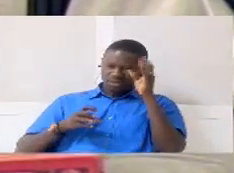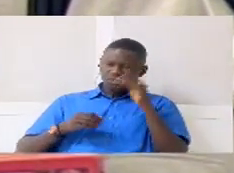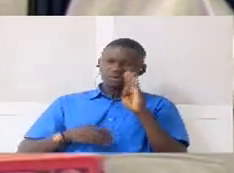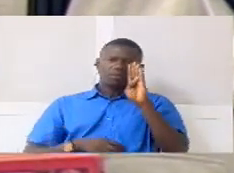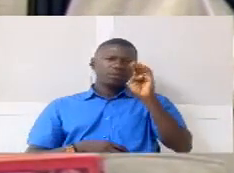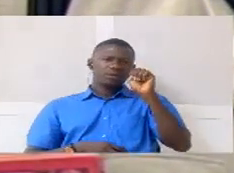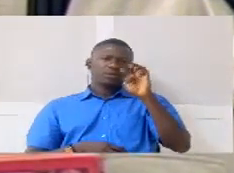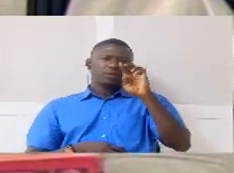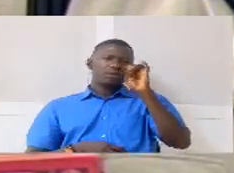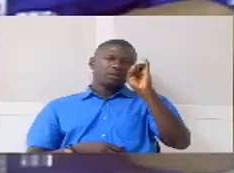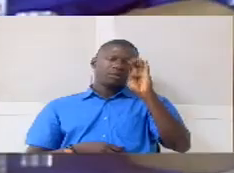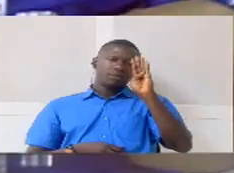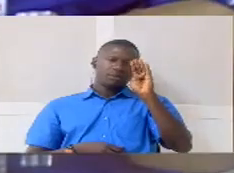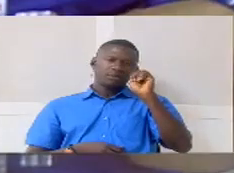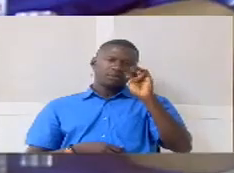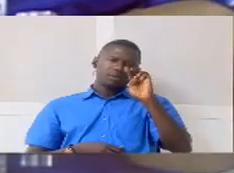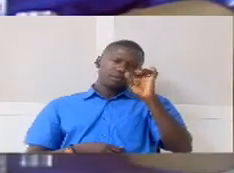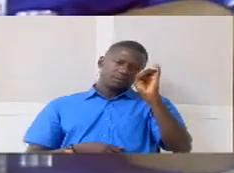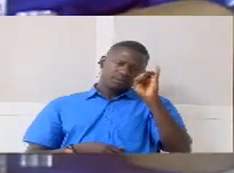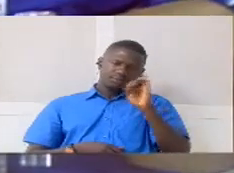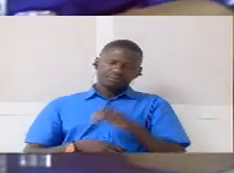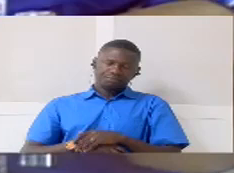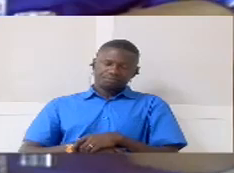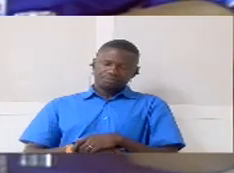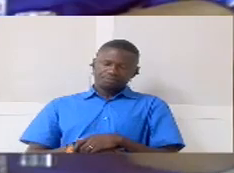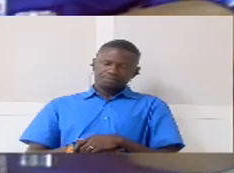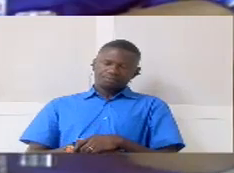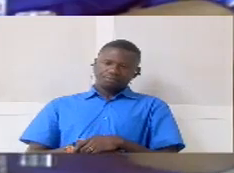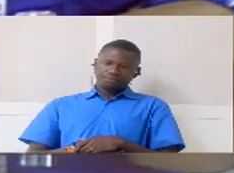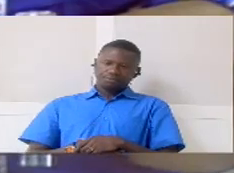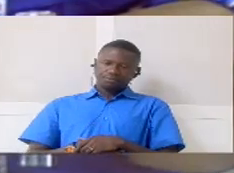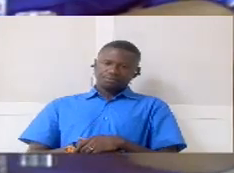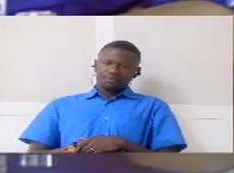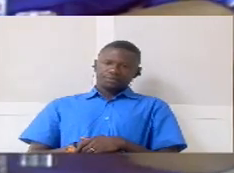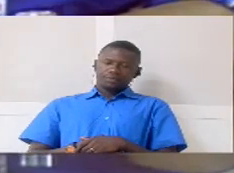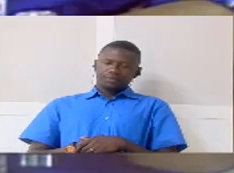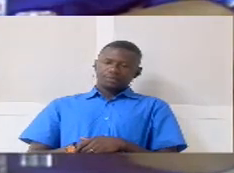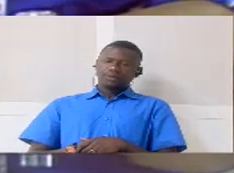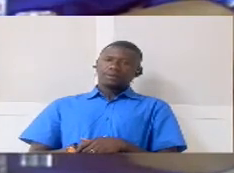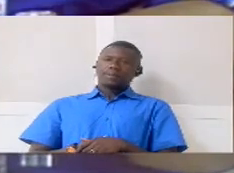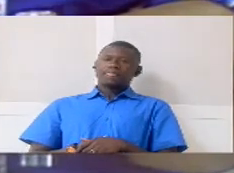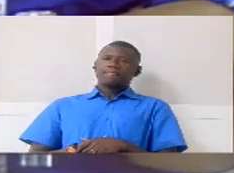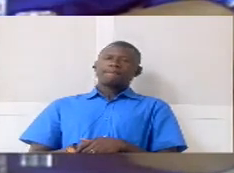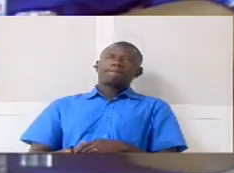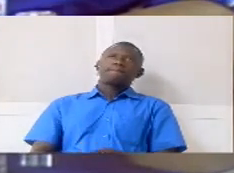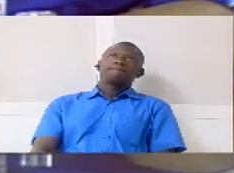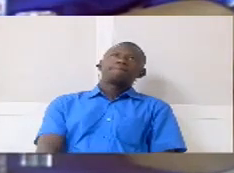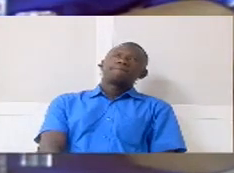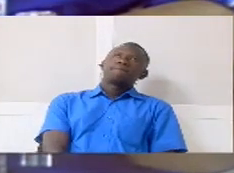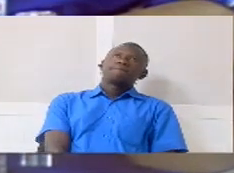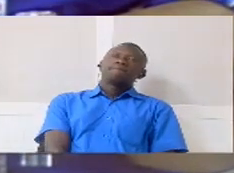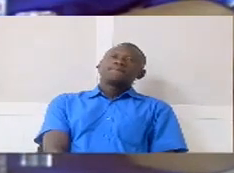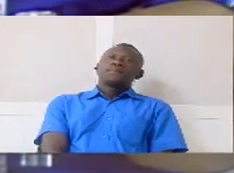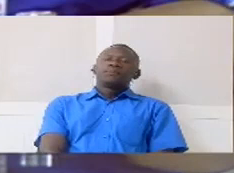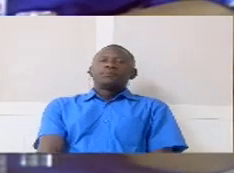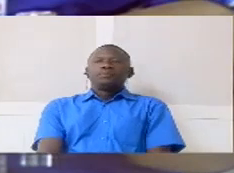complication. Just as I said earlier on, the problem of beriberi extended up to 2017. But